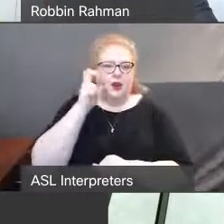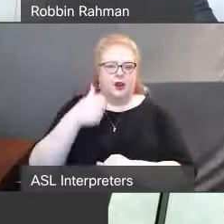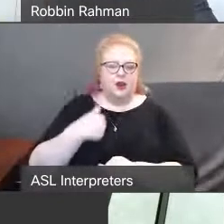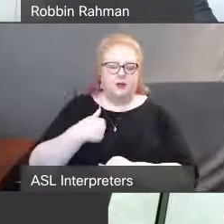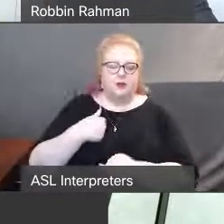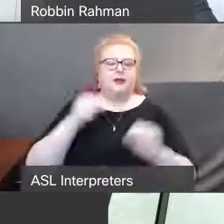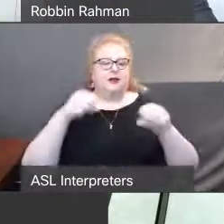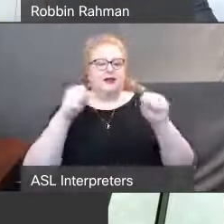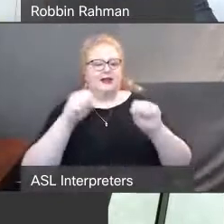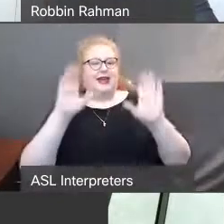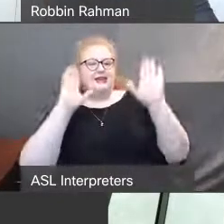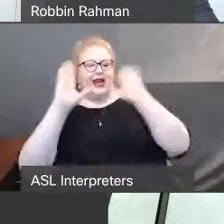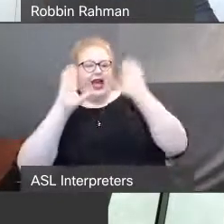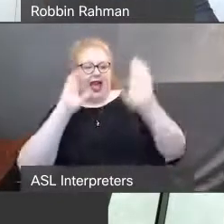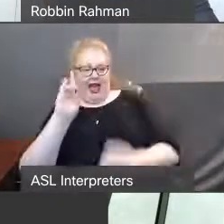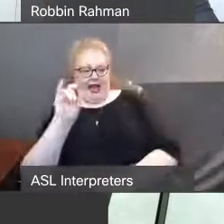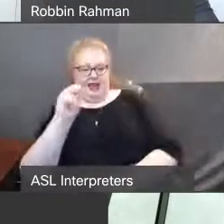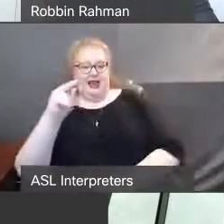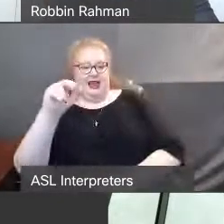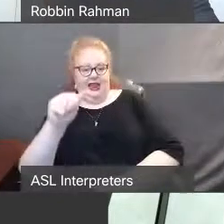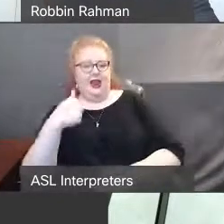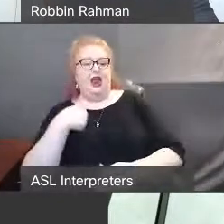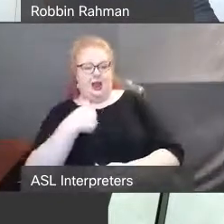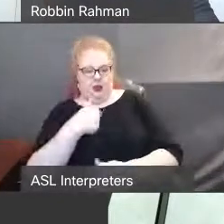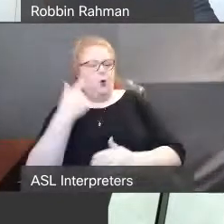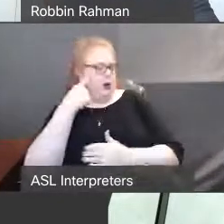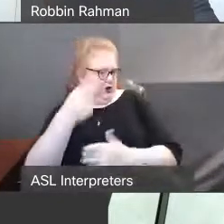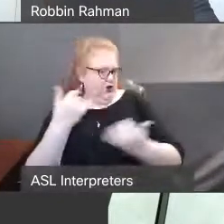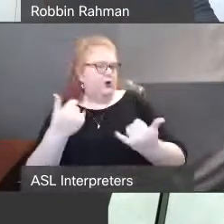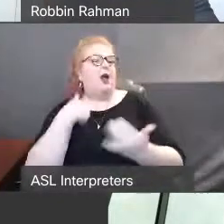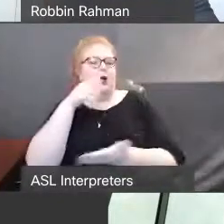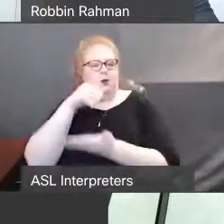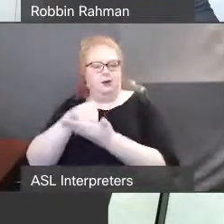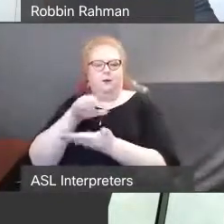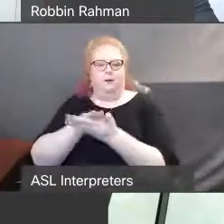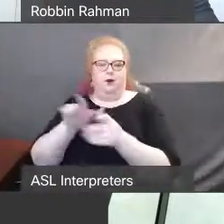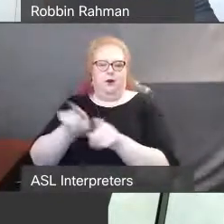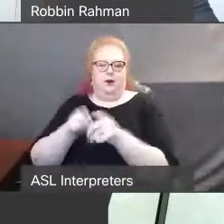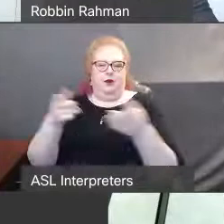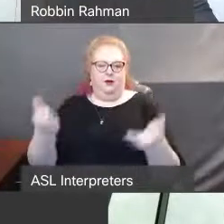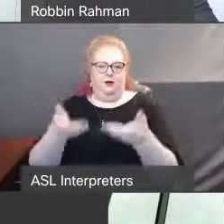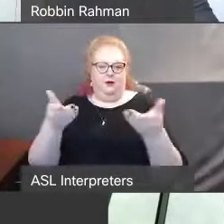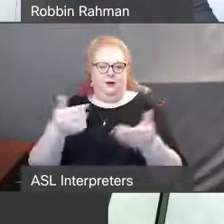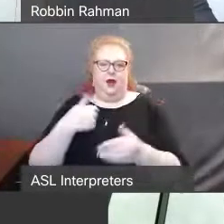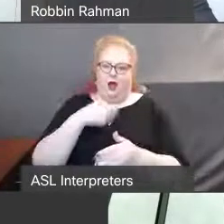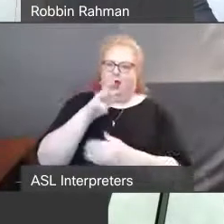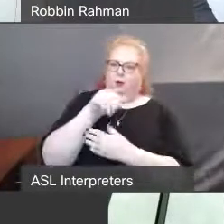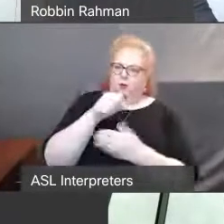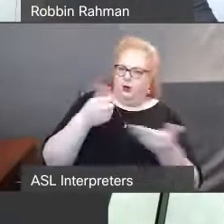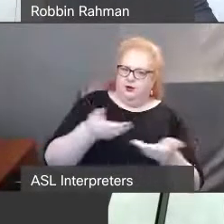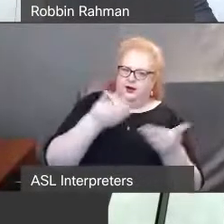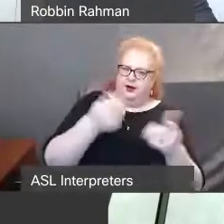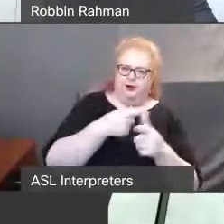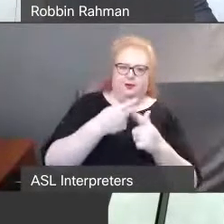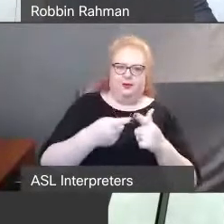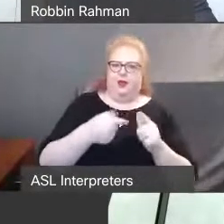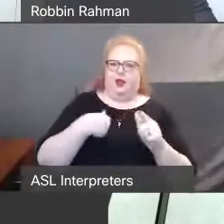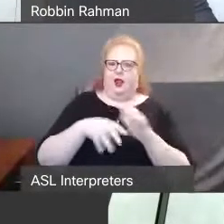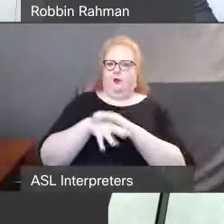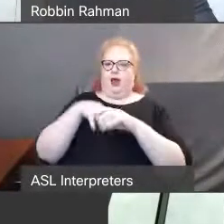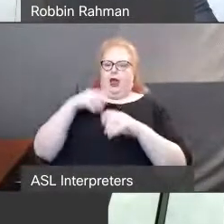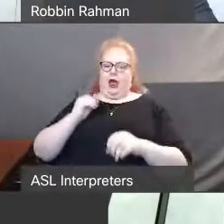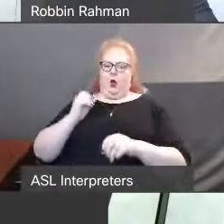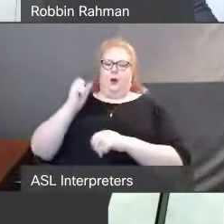Yes. Hi, Diane, we can hear you. I'm going to mark you as present. Okay, I was here, but I logged out and came back in because nobody could hear